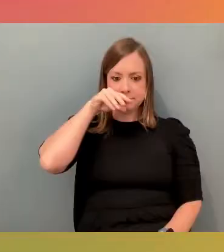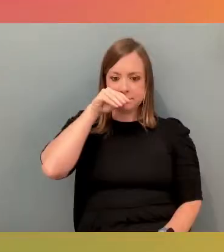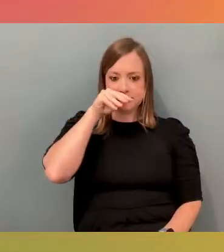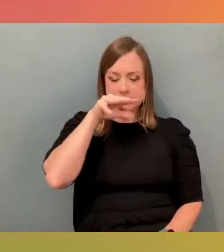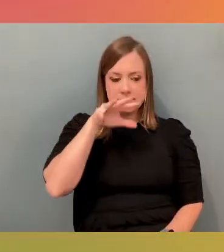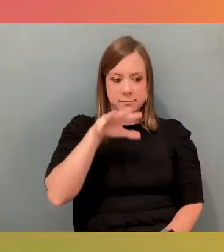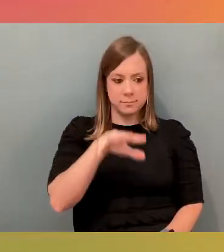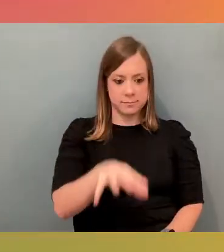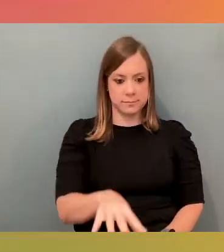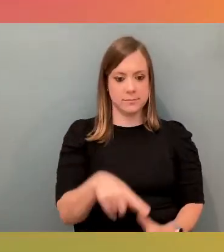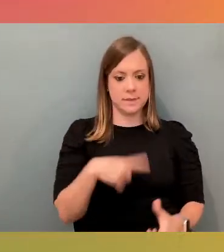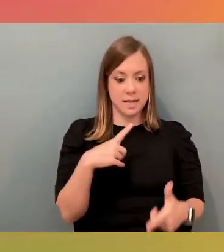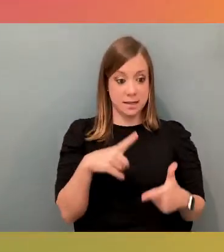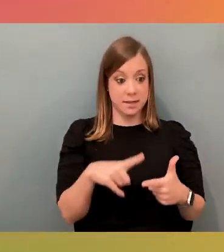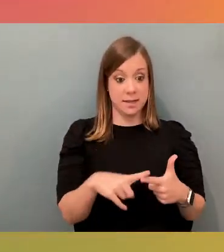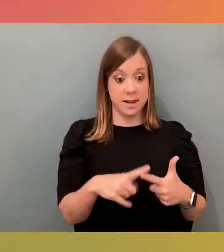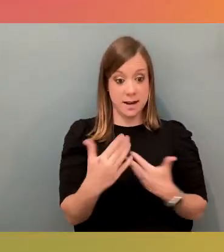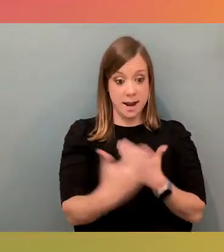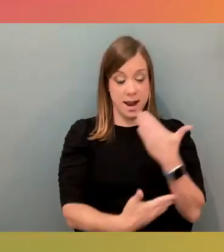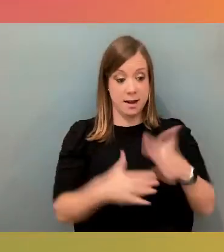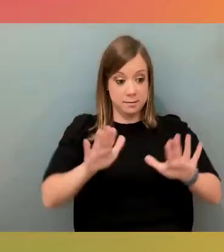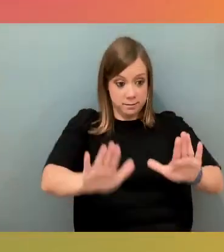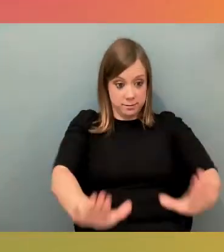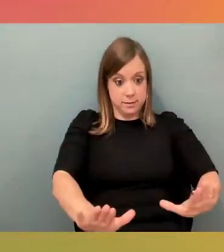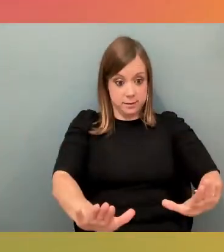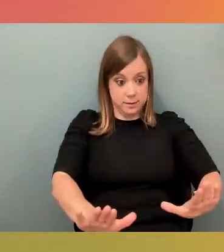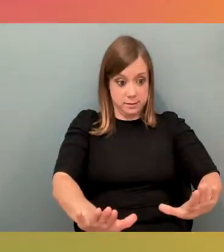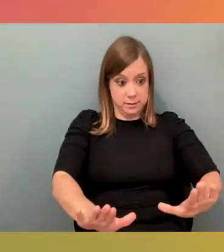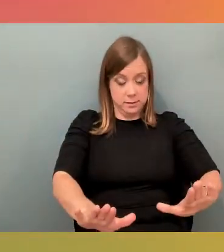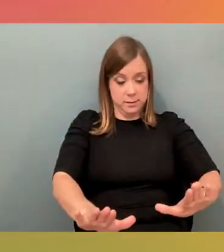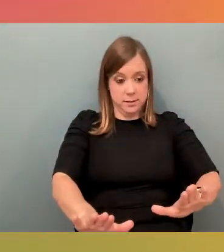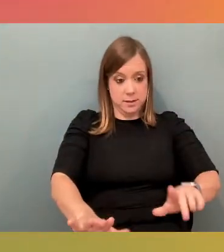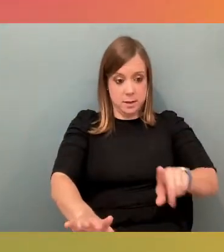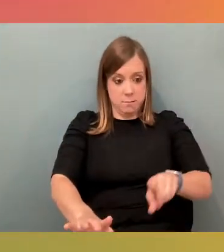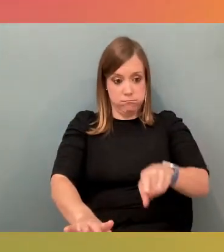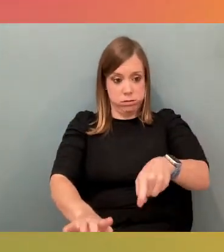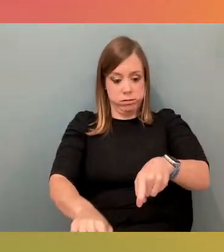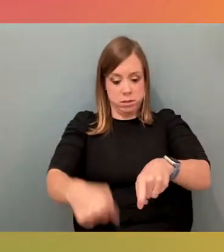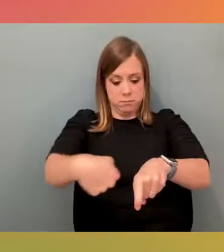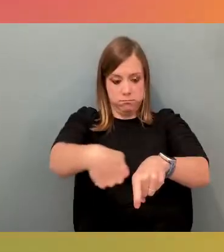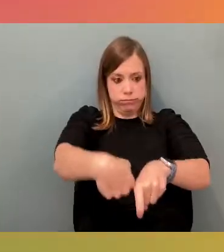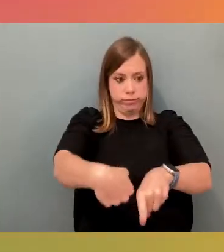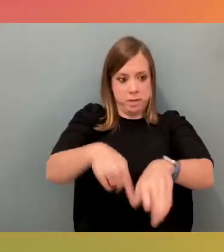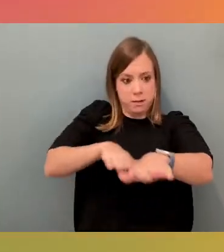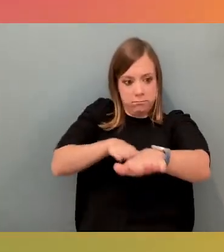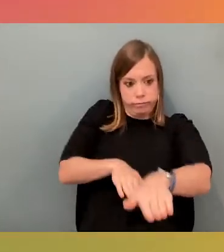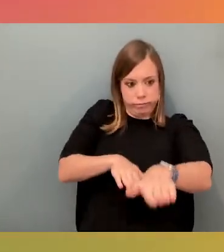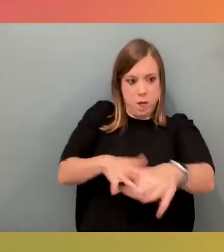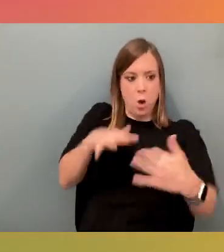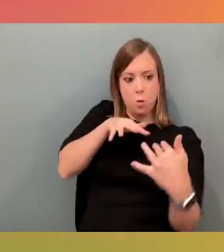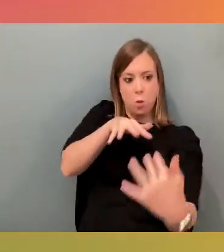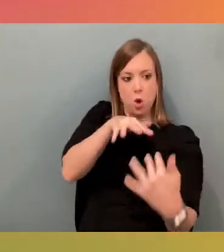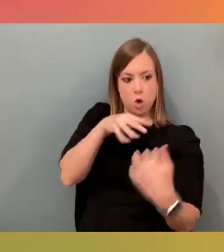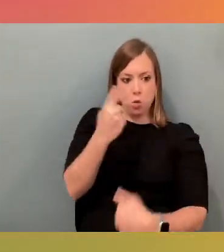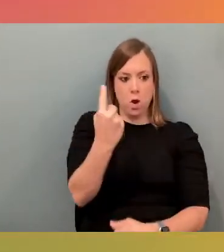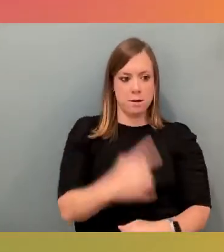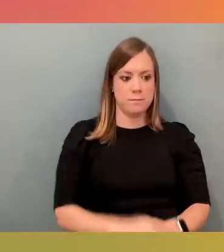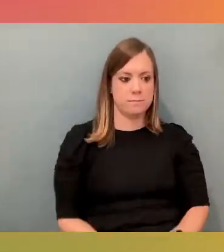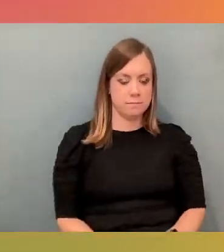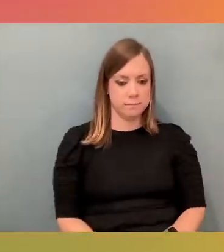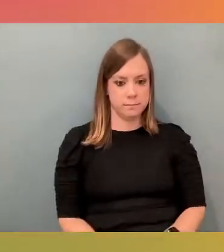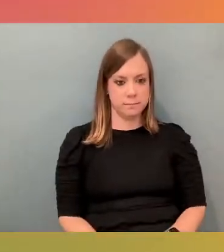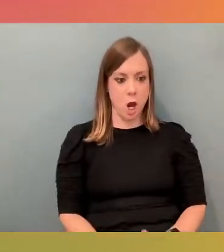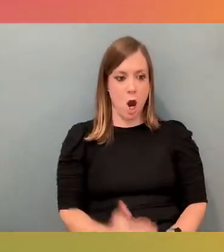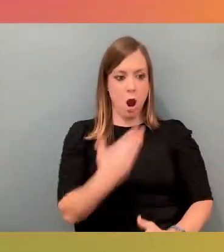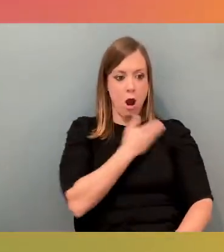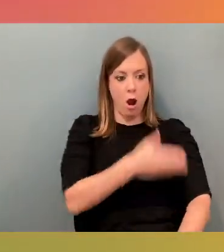And then plant your hands, bend the front knee, and spin your back heel down. Inhale, warrior one, arms come up.